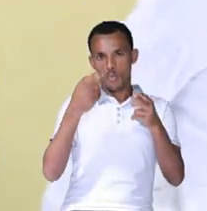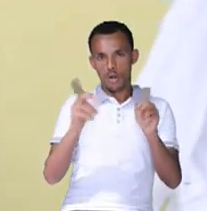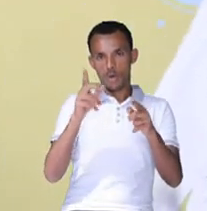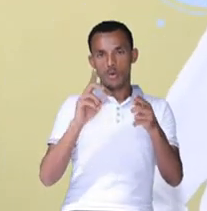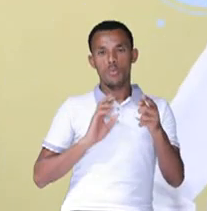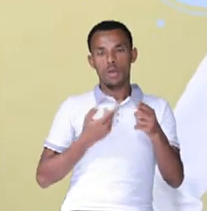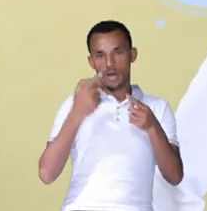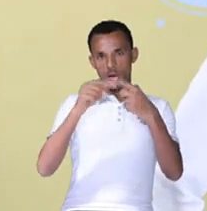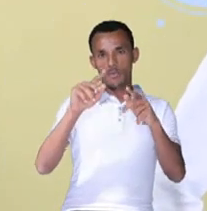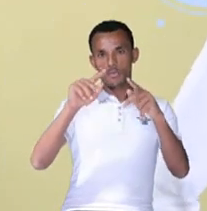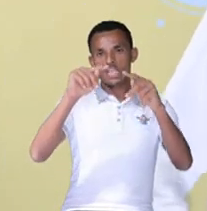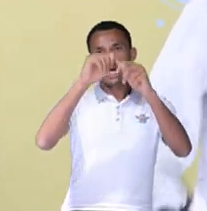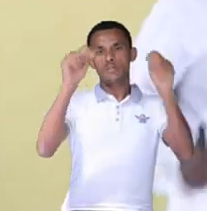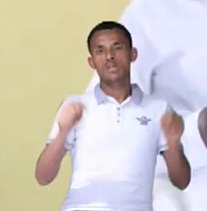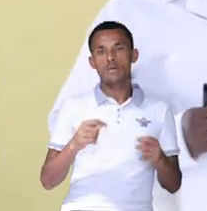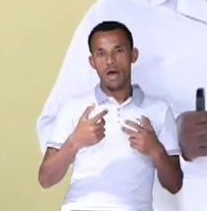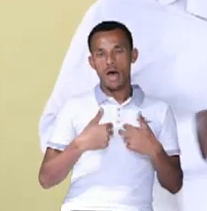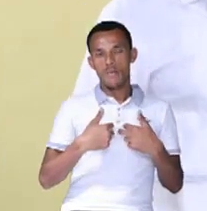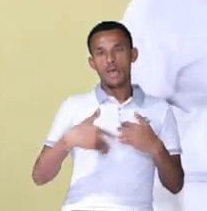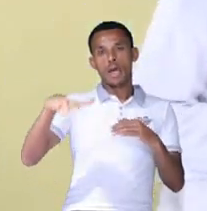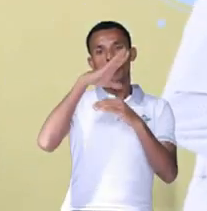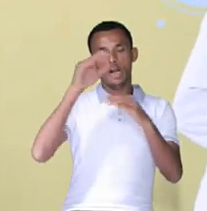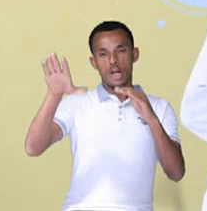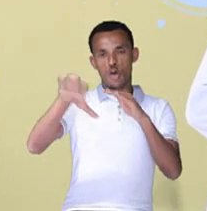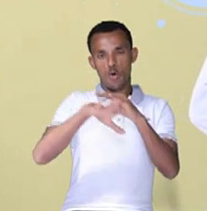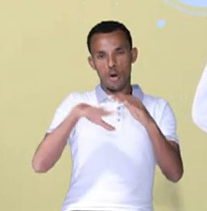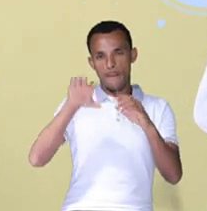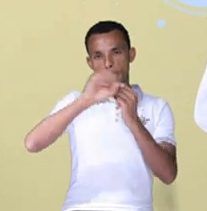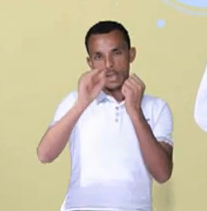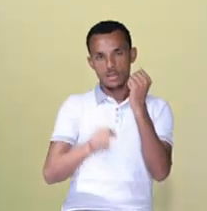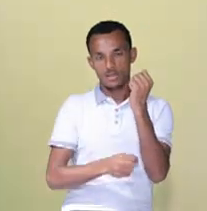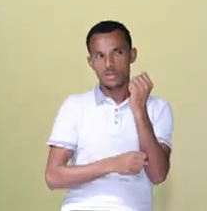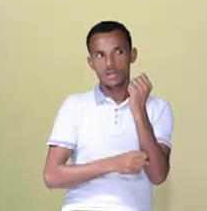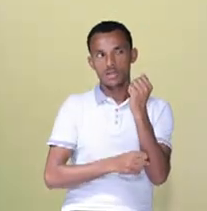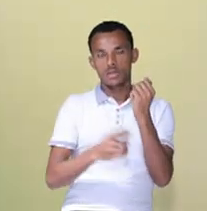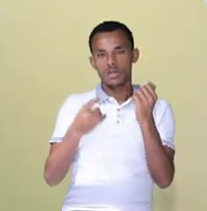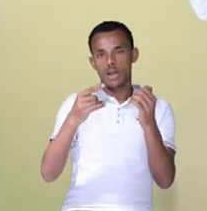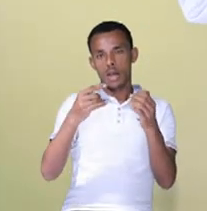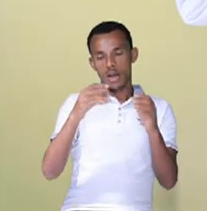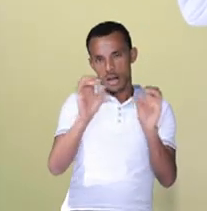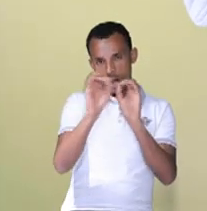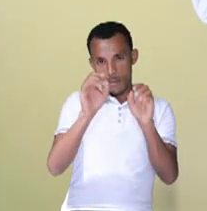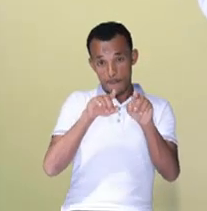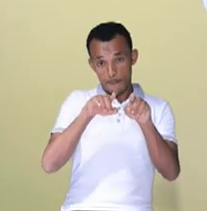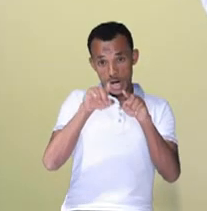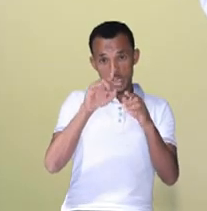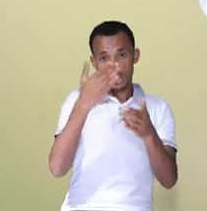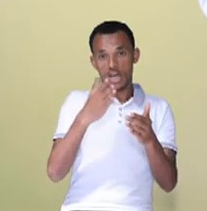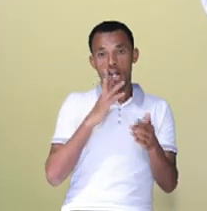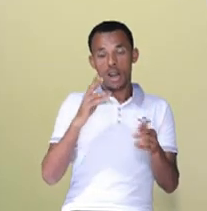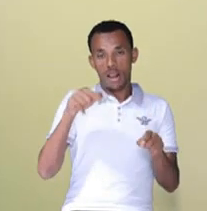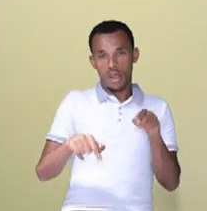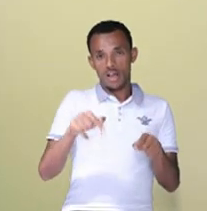is trapezium having the upper and the lower base. If the trapezium, the non-parallel sides are